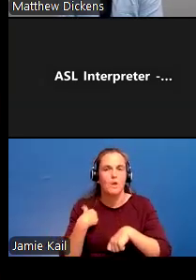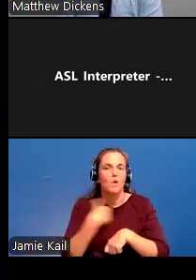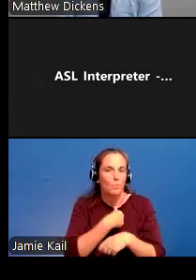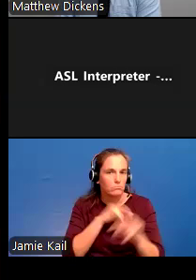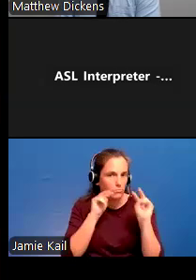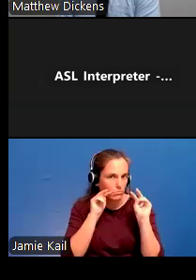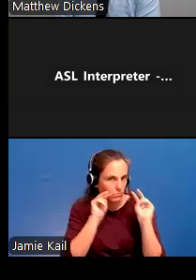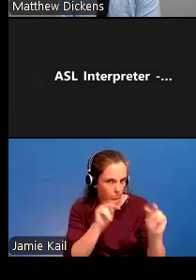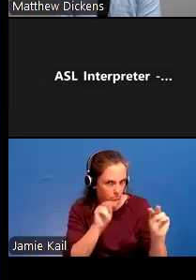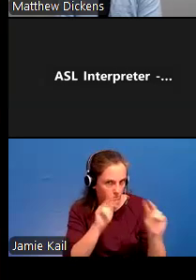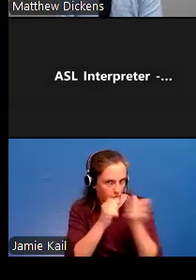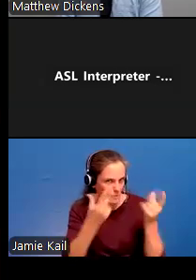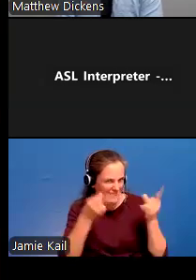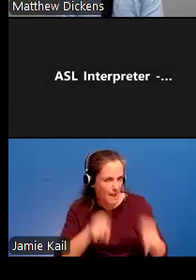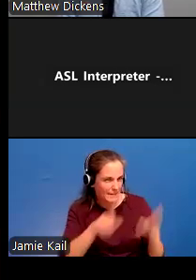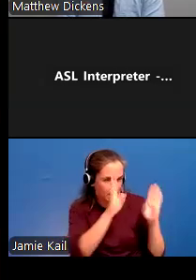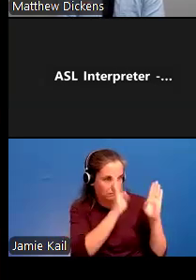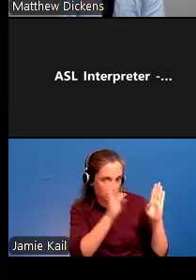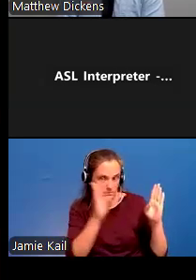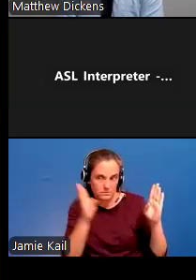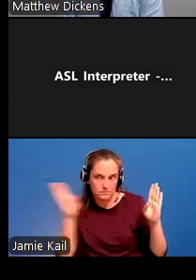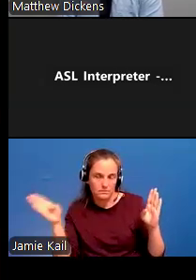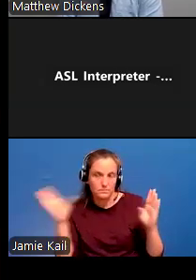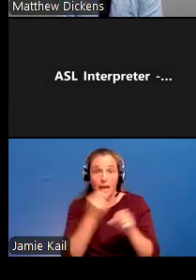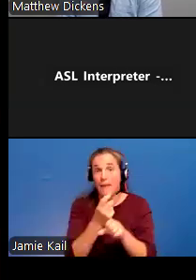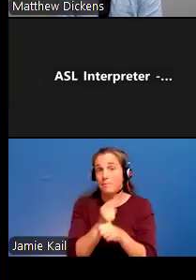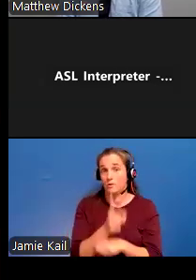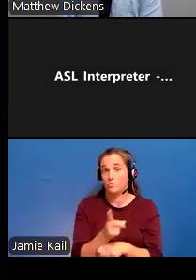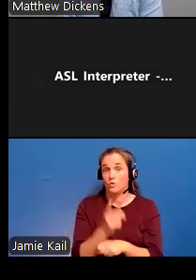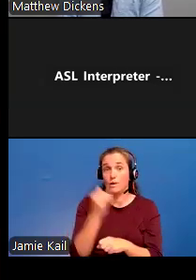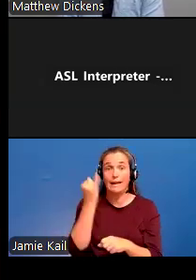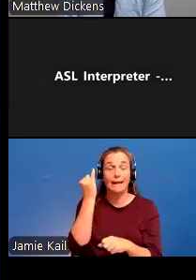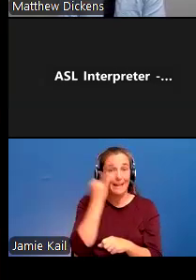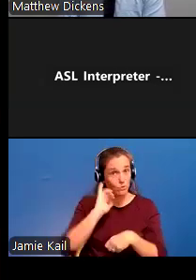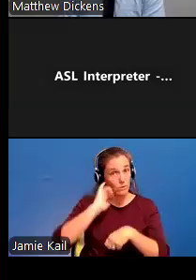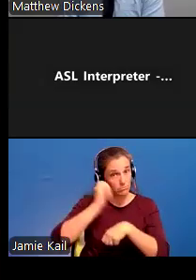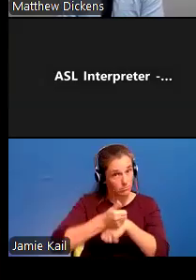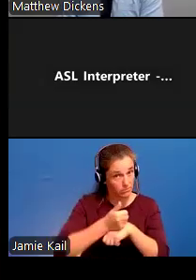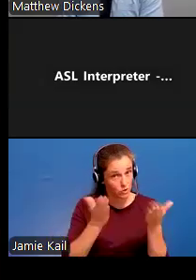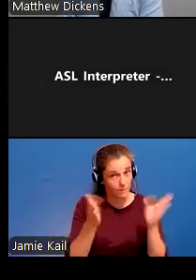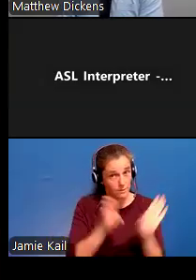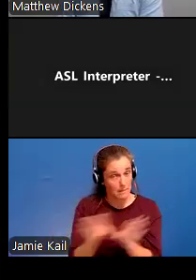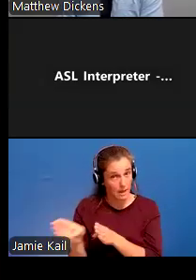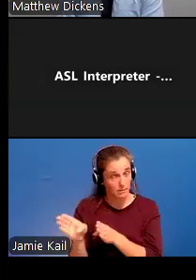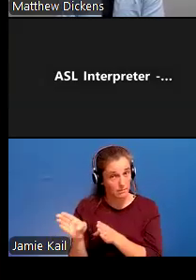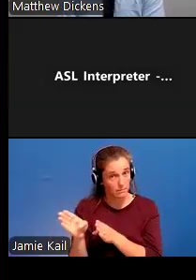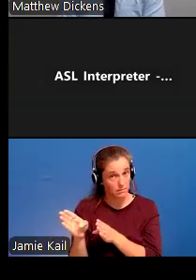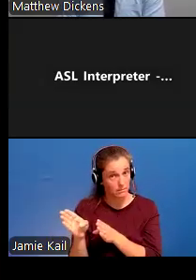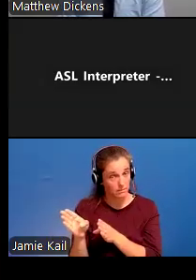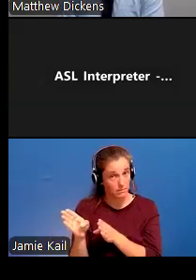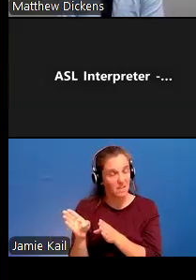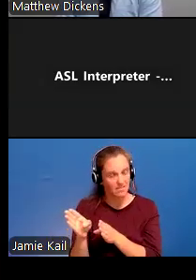monitoring what's occurring and ensuring that if we have set a service plan into place, that